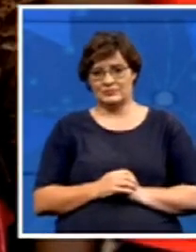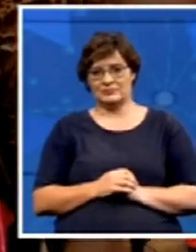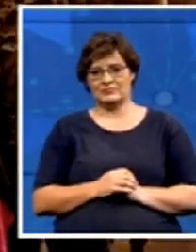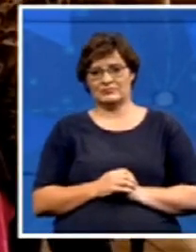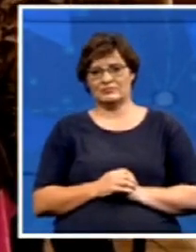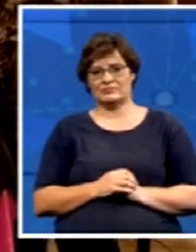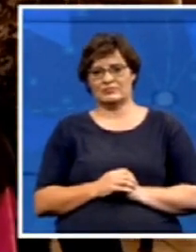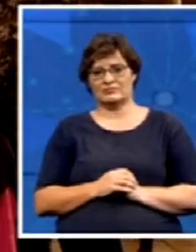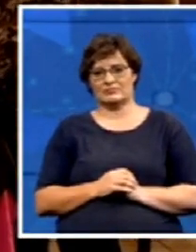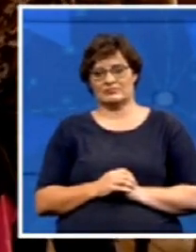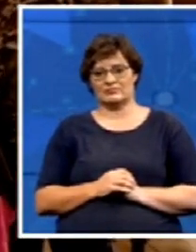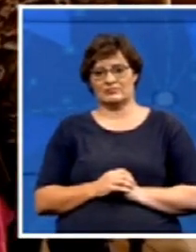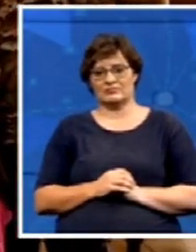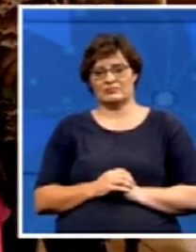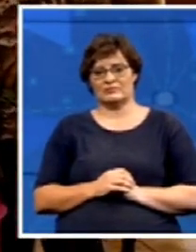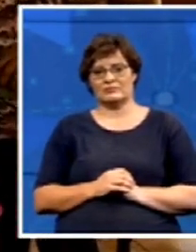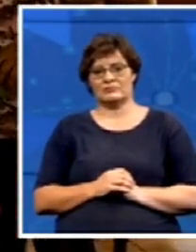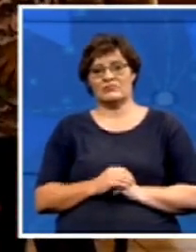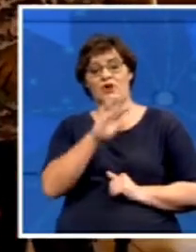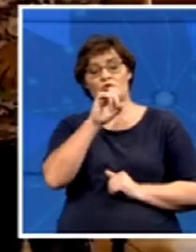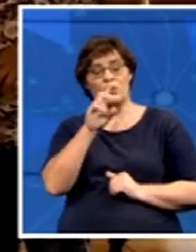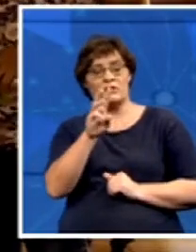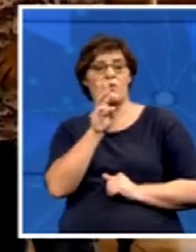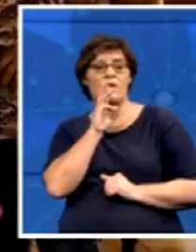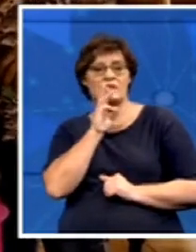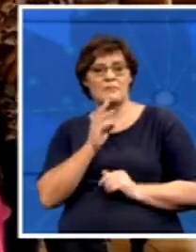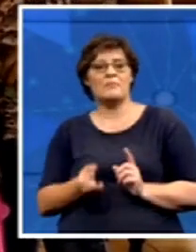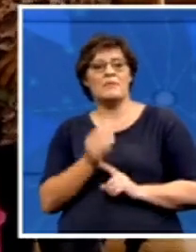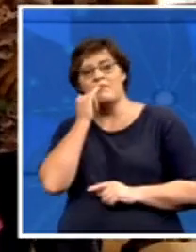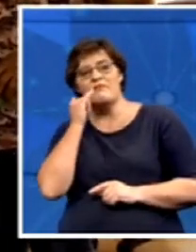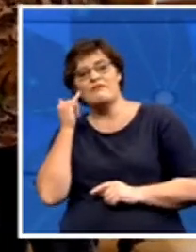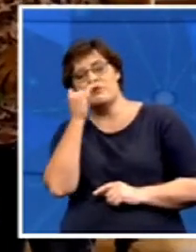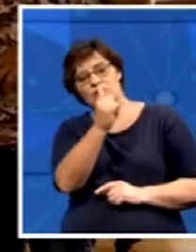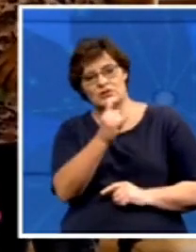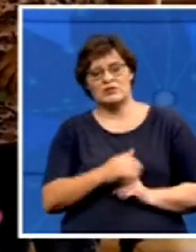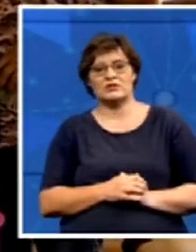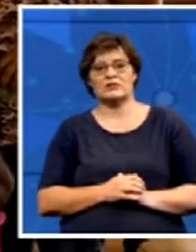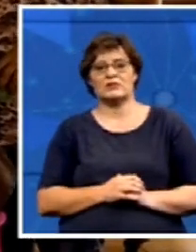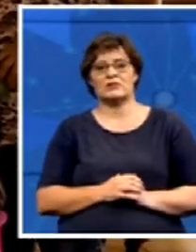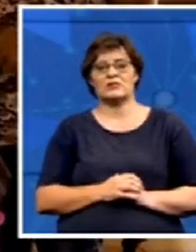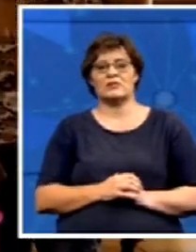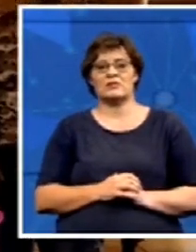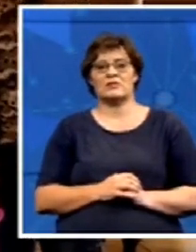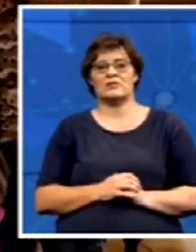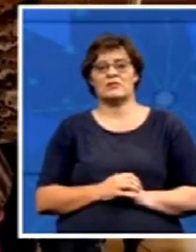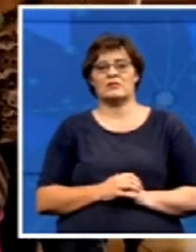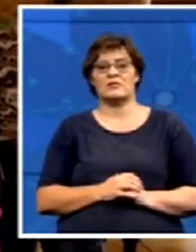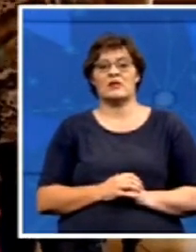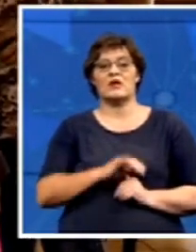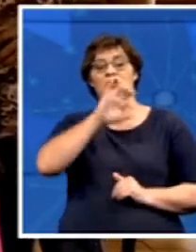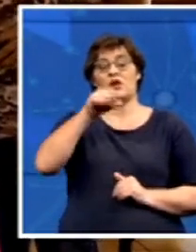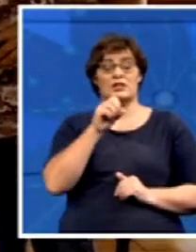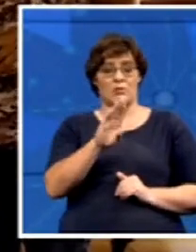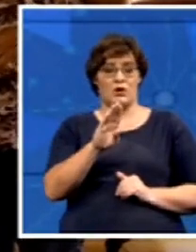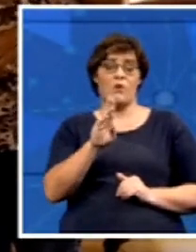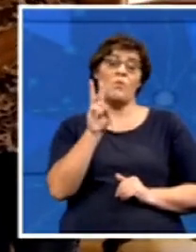Rand Water this morning, I did give Rand Water a telephone call, but you must recall Johannesburg Water at this particular point, I tried to call